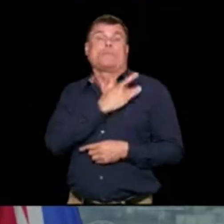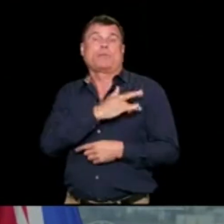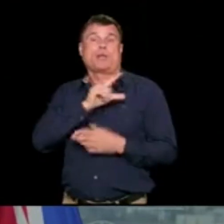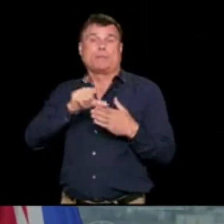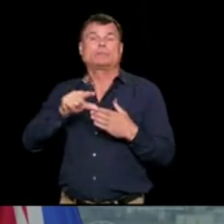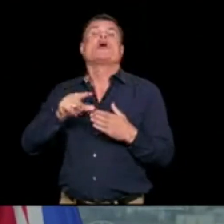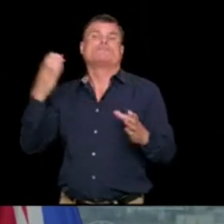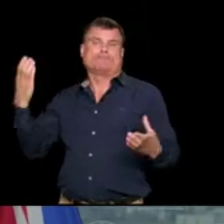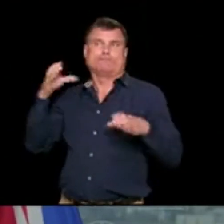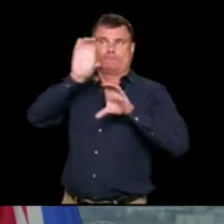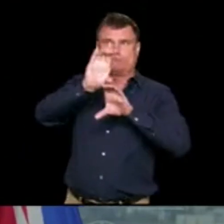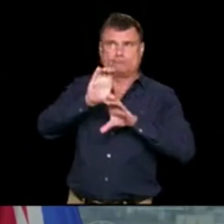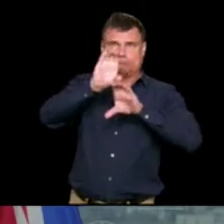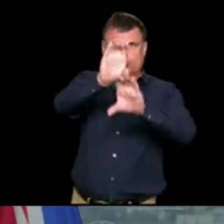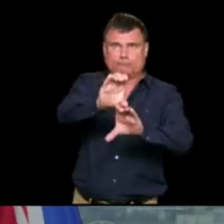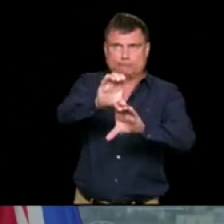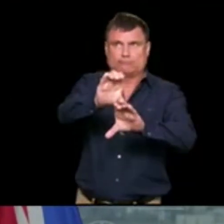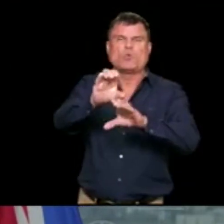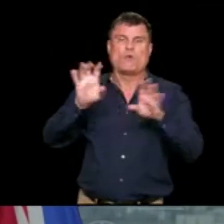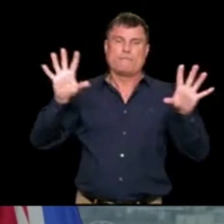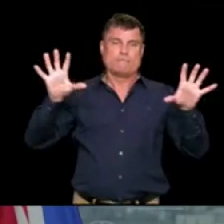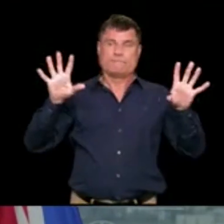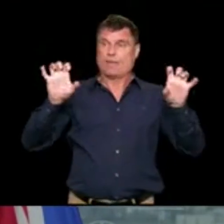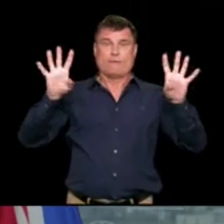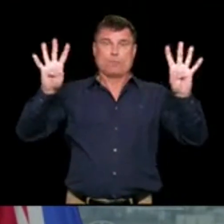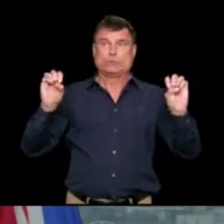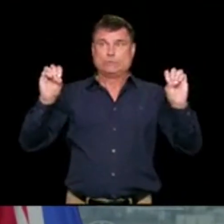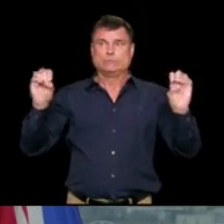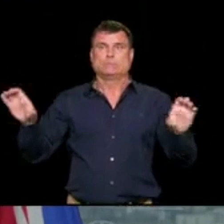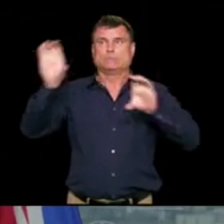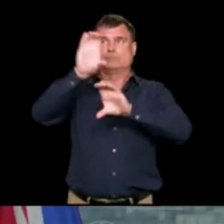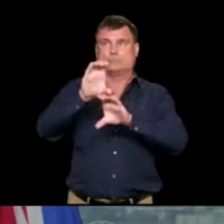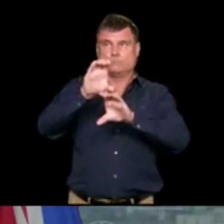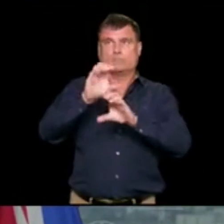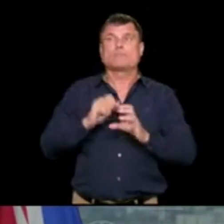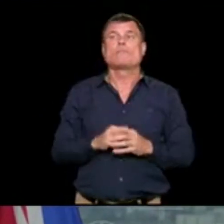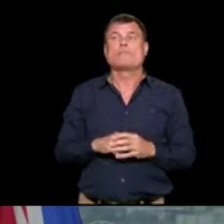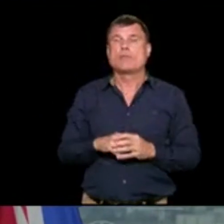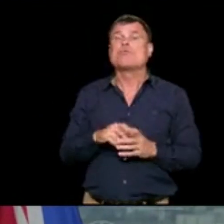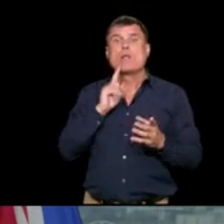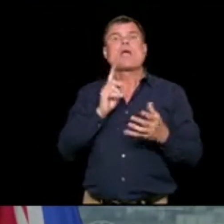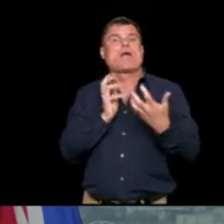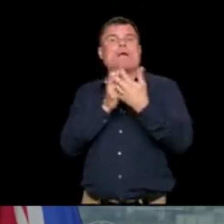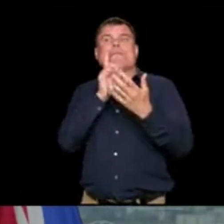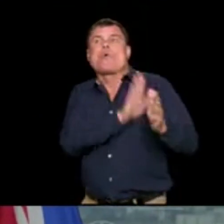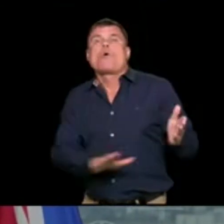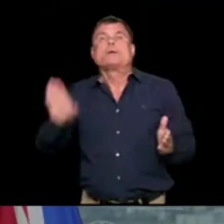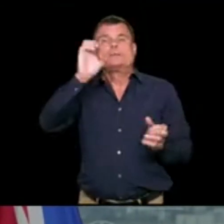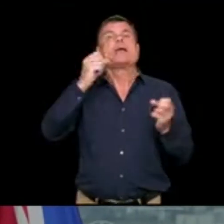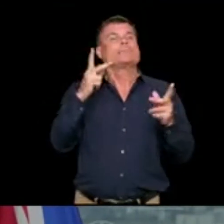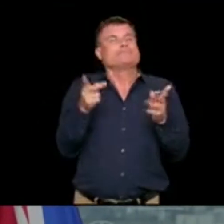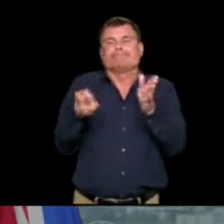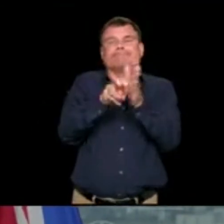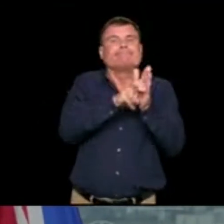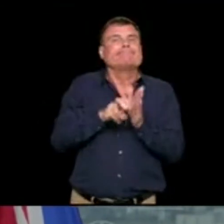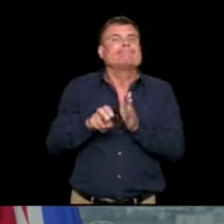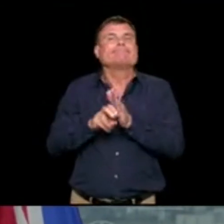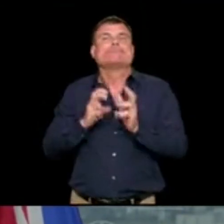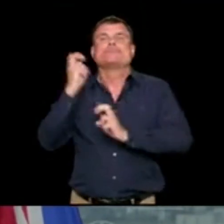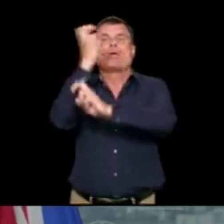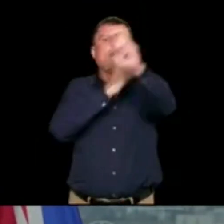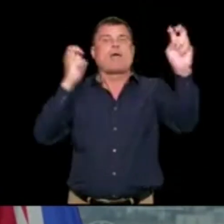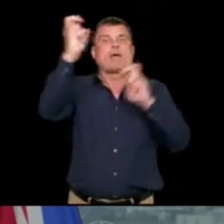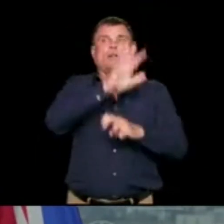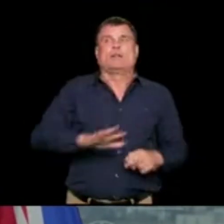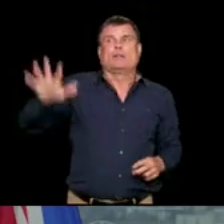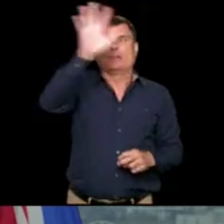cost-matched by the provincial government. This will allow communities across the province to continue to provide vital public transit services,